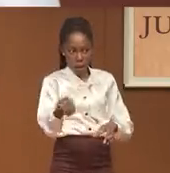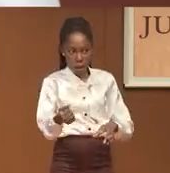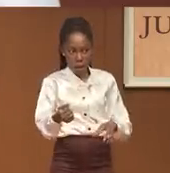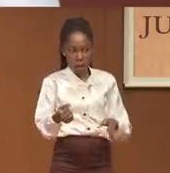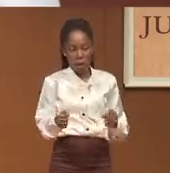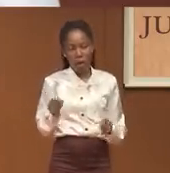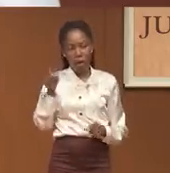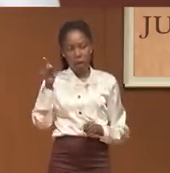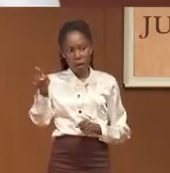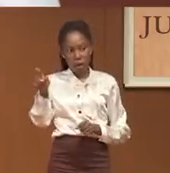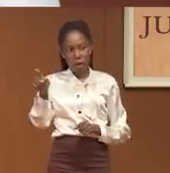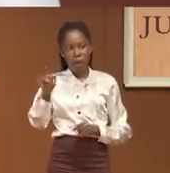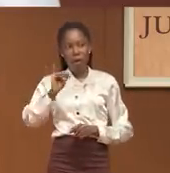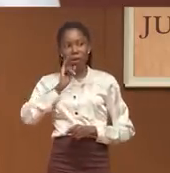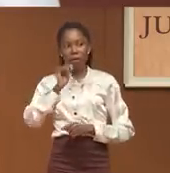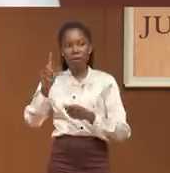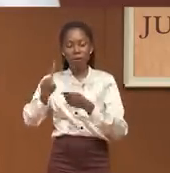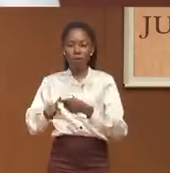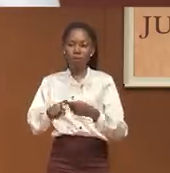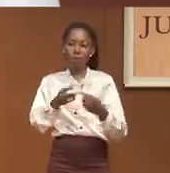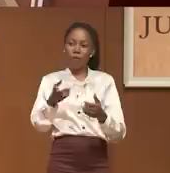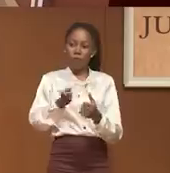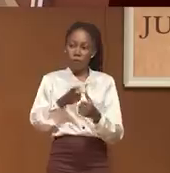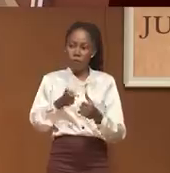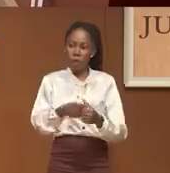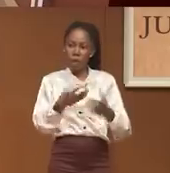he is supposed to settle them.